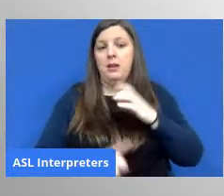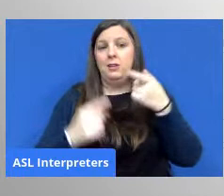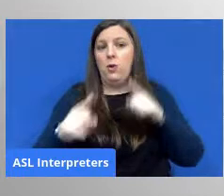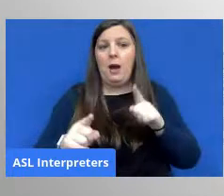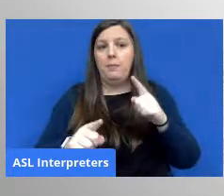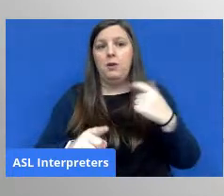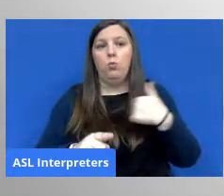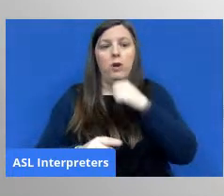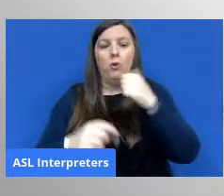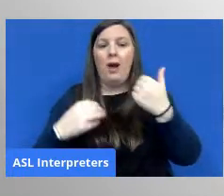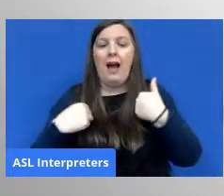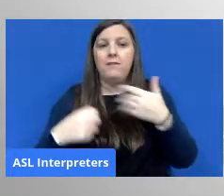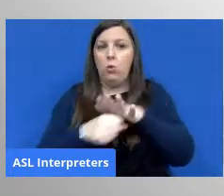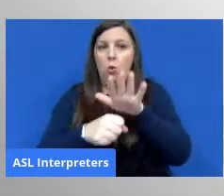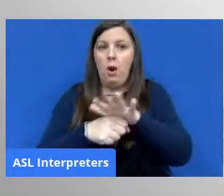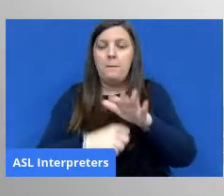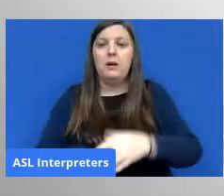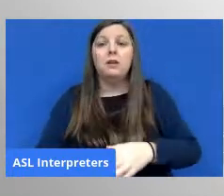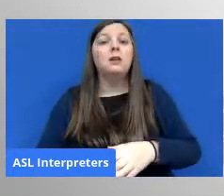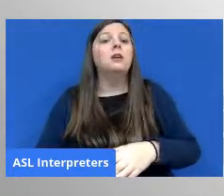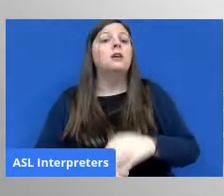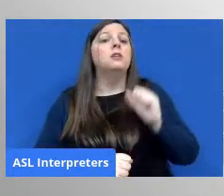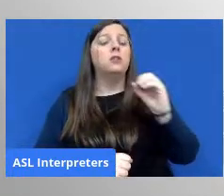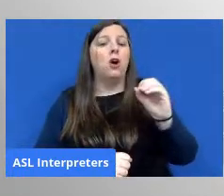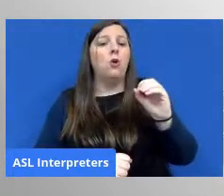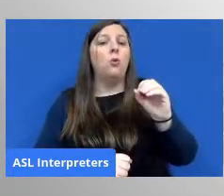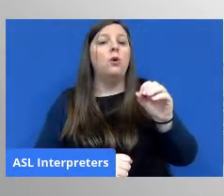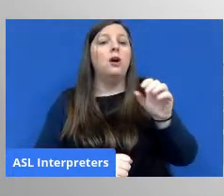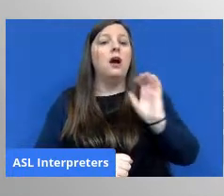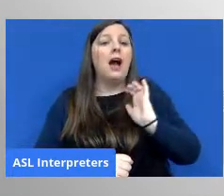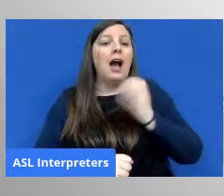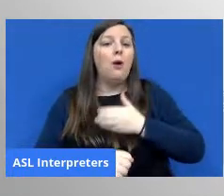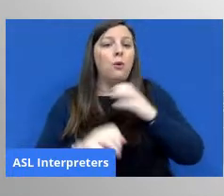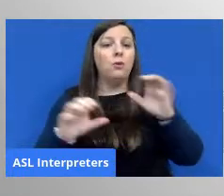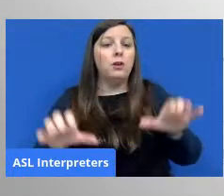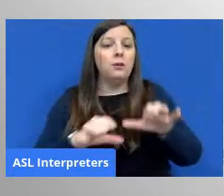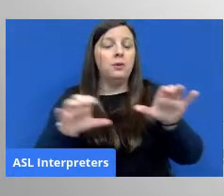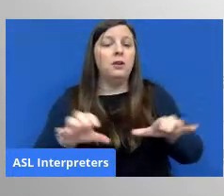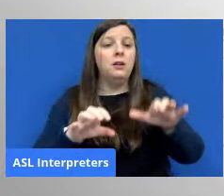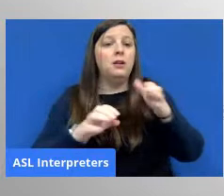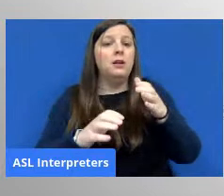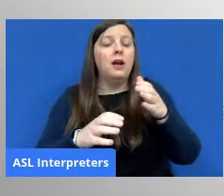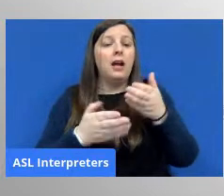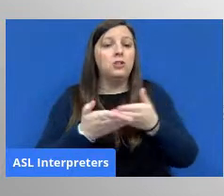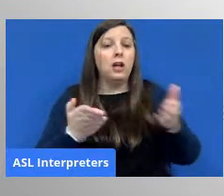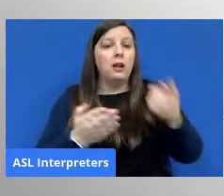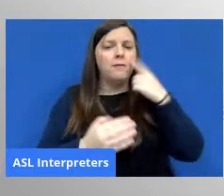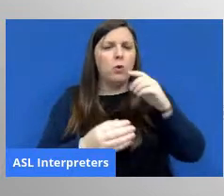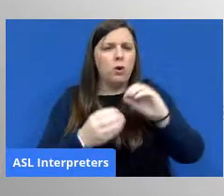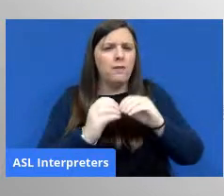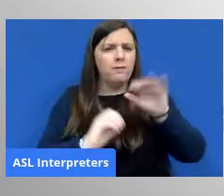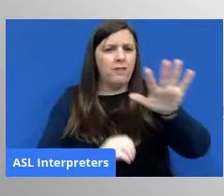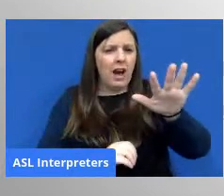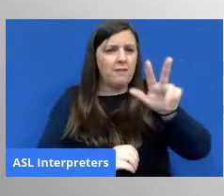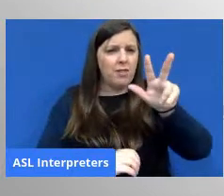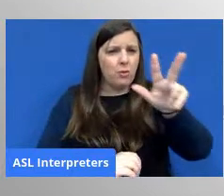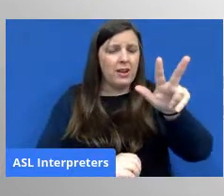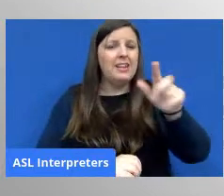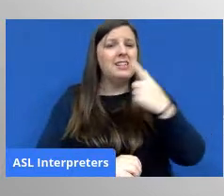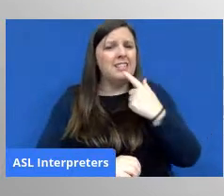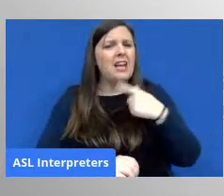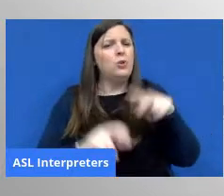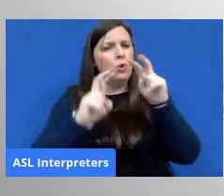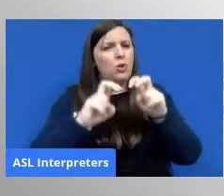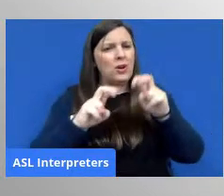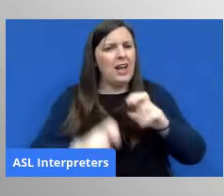think, it looks at the temporary committees. And so I think we'll be able to resolve that there. And we also have this as an